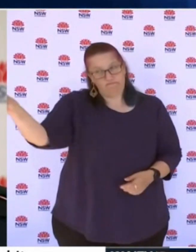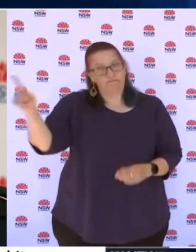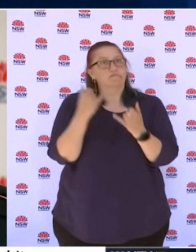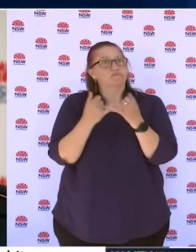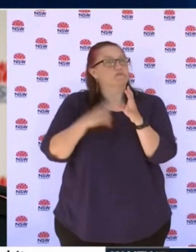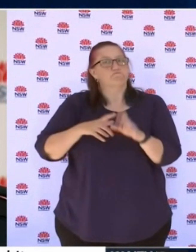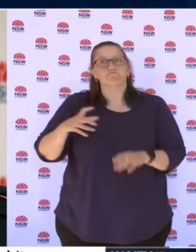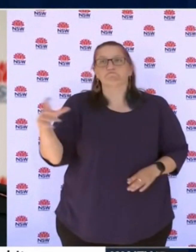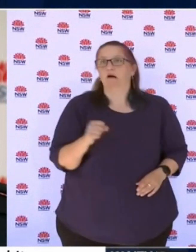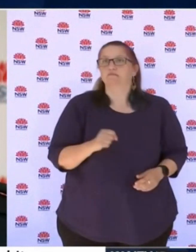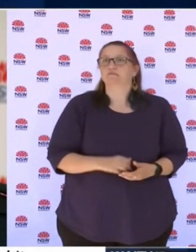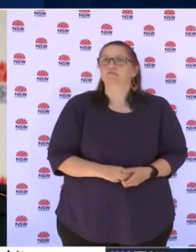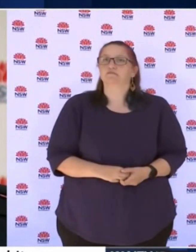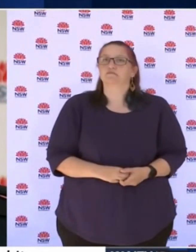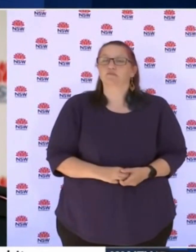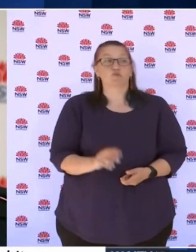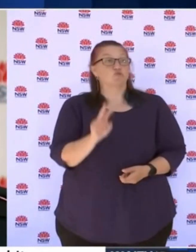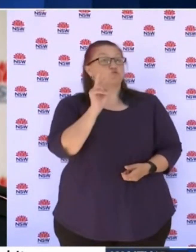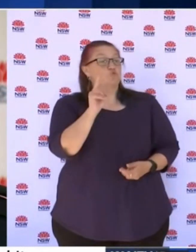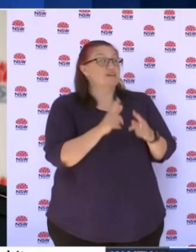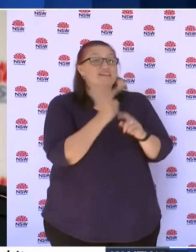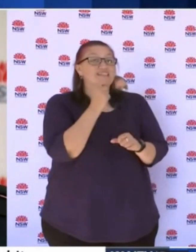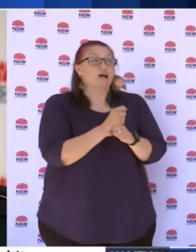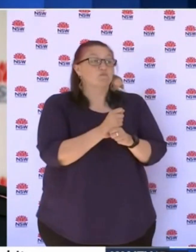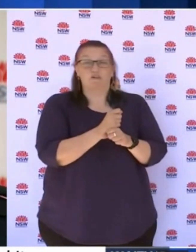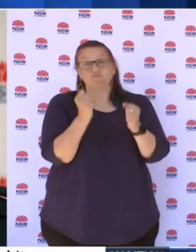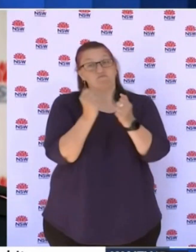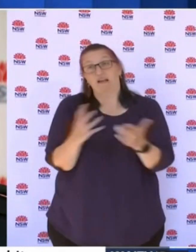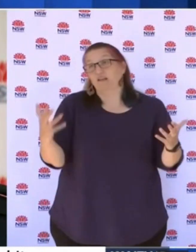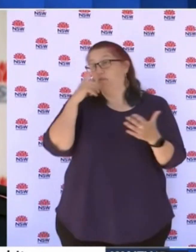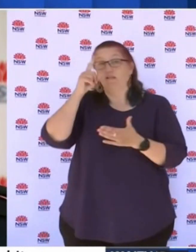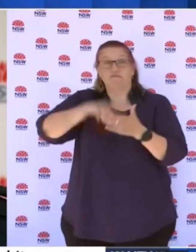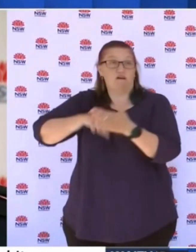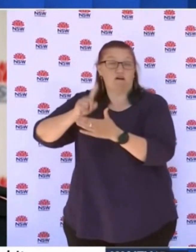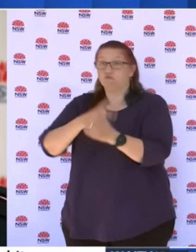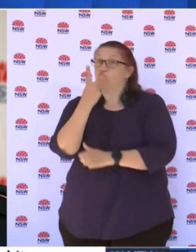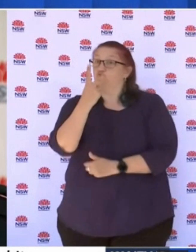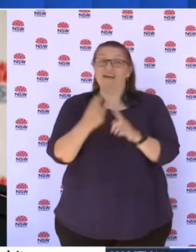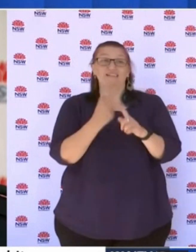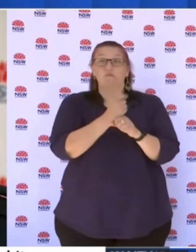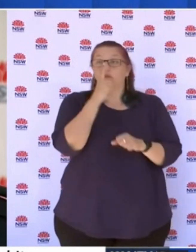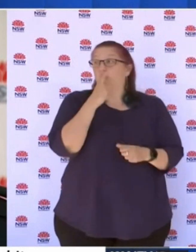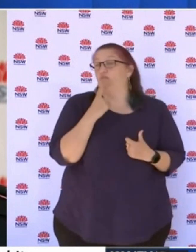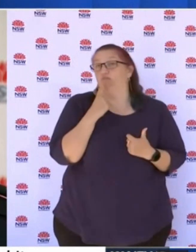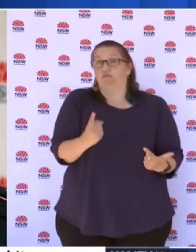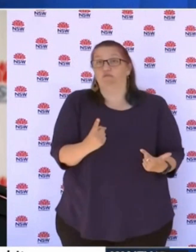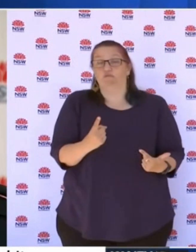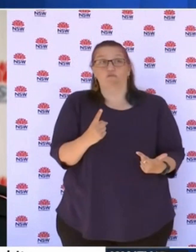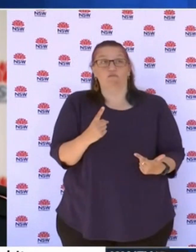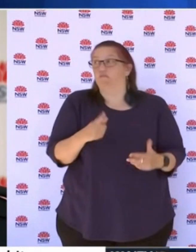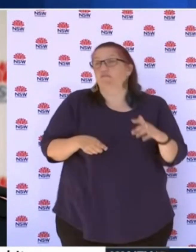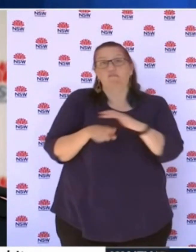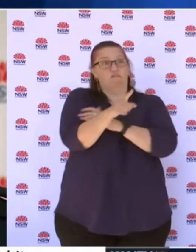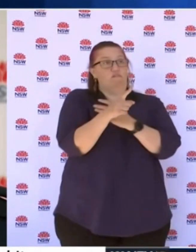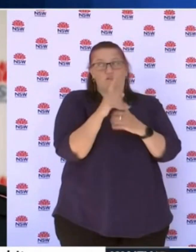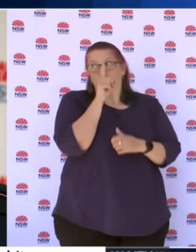Greater Sydney. These two examples are just a couple of examples where people are still not adhering to the